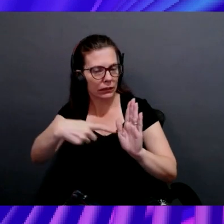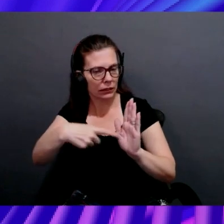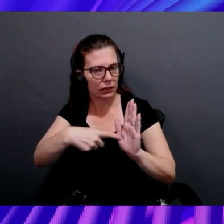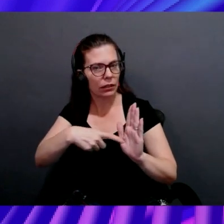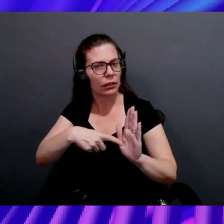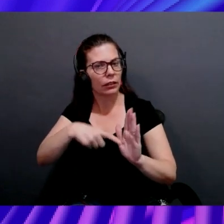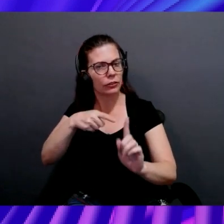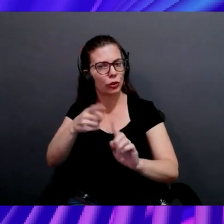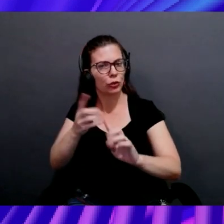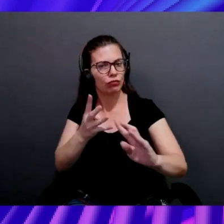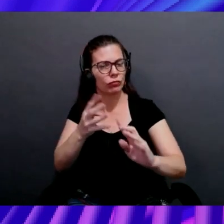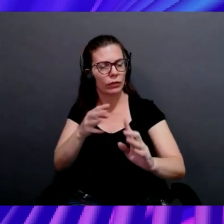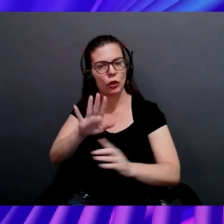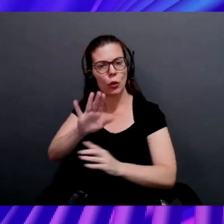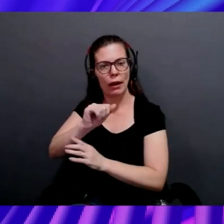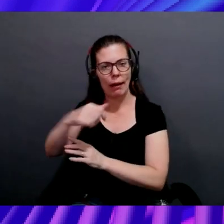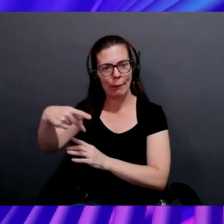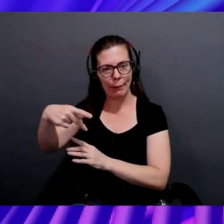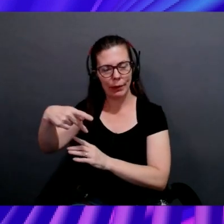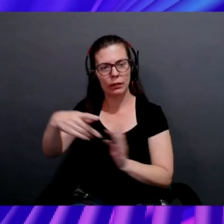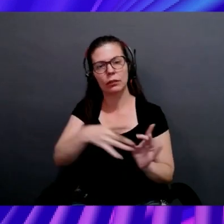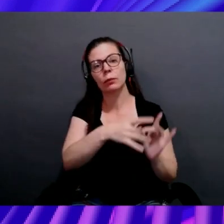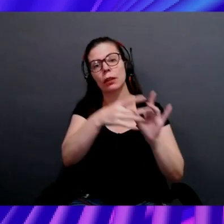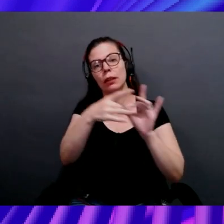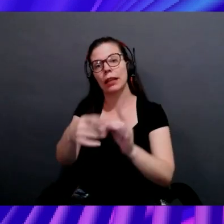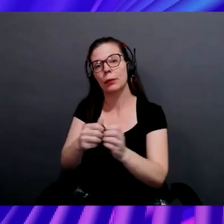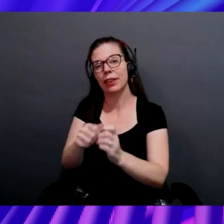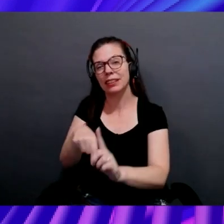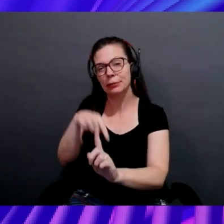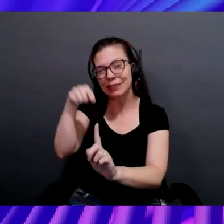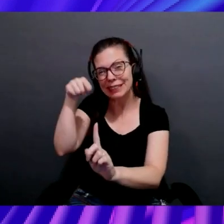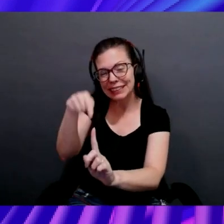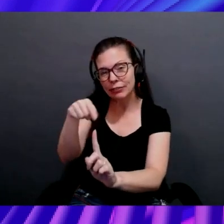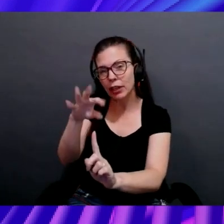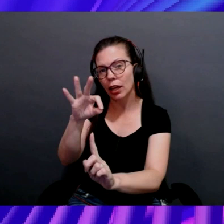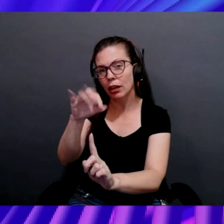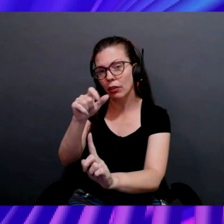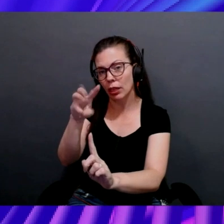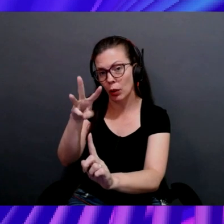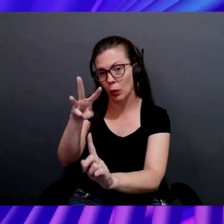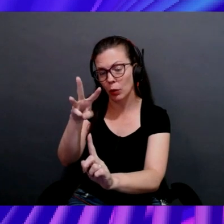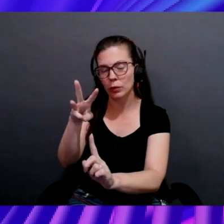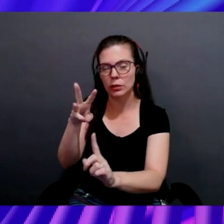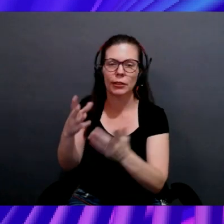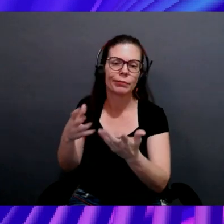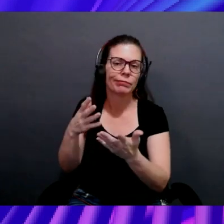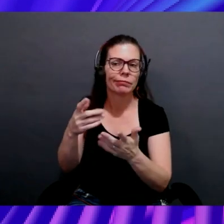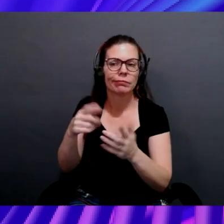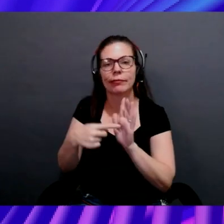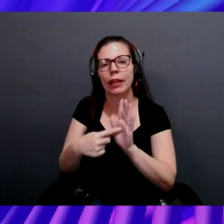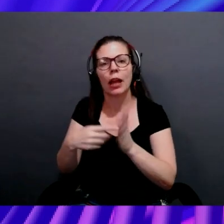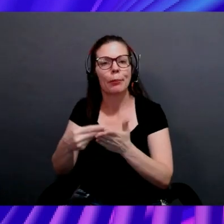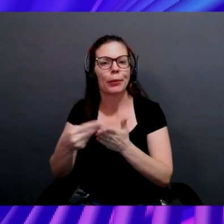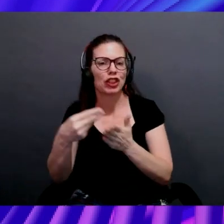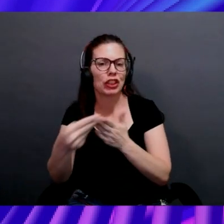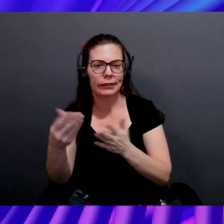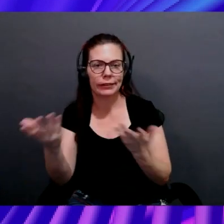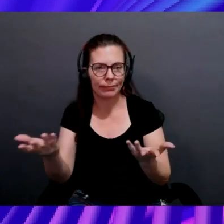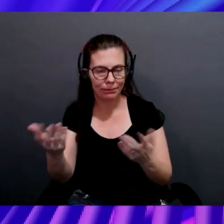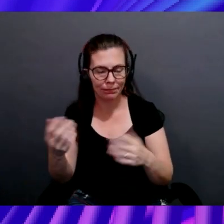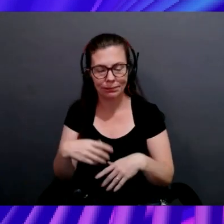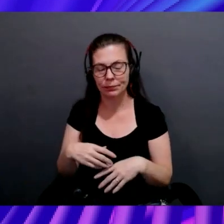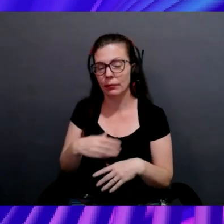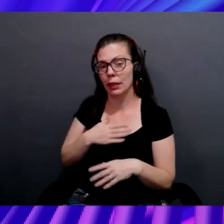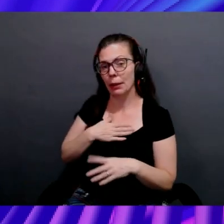app that corresponds to a specific flow. So let's say purchases. In my particular